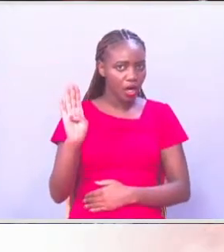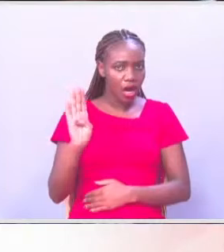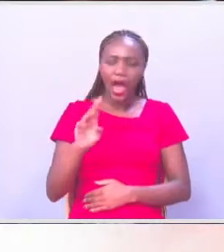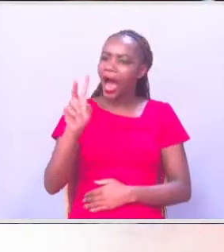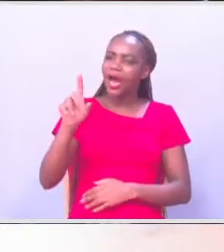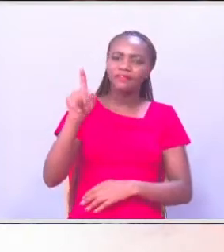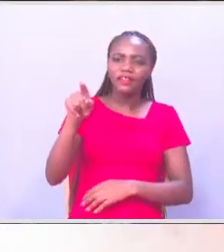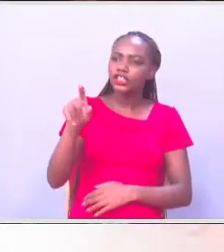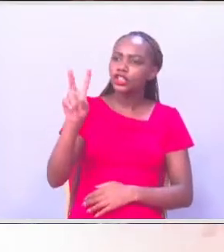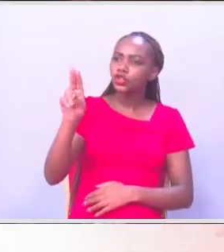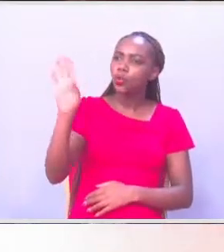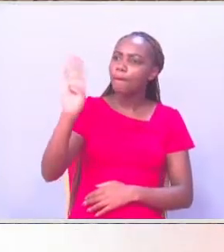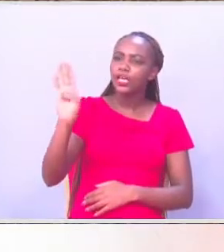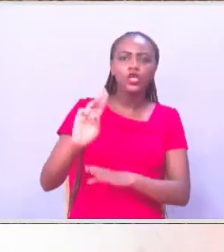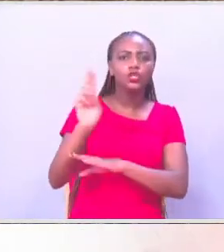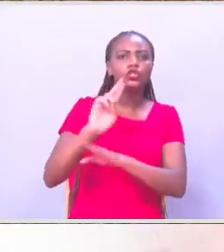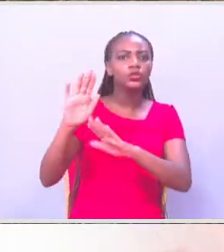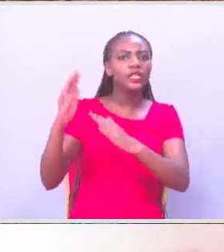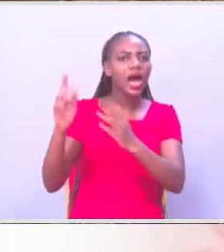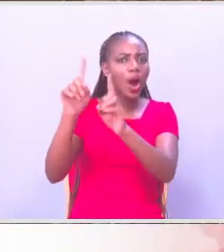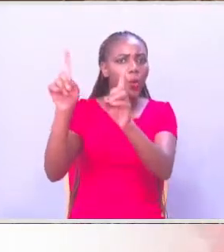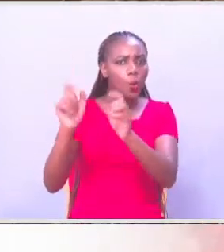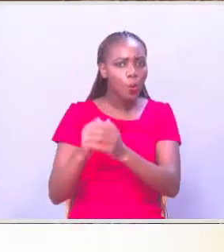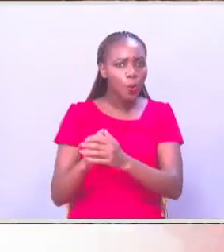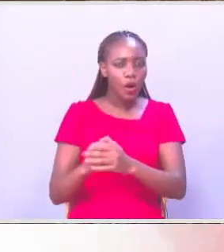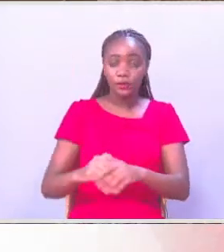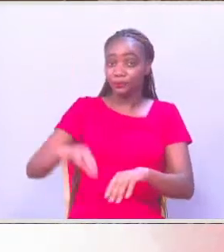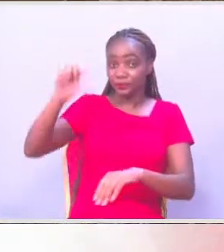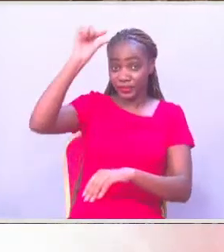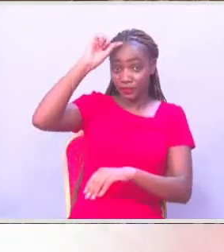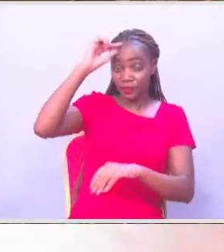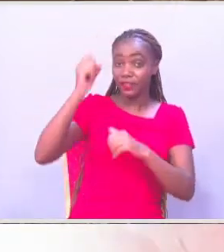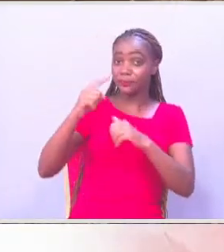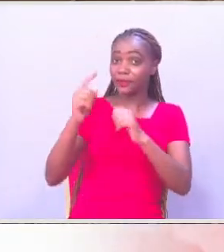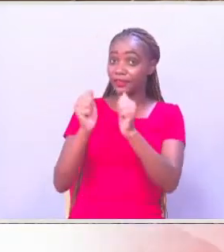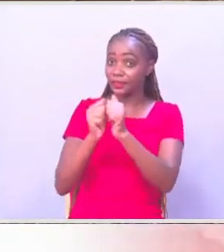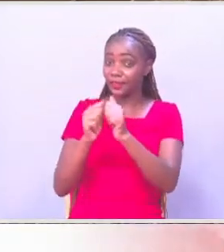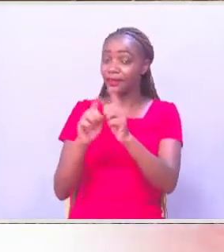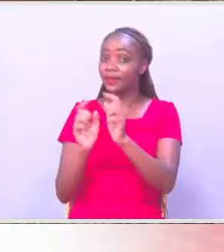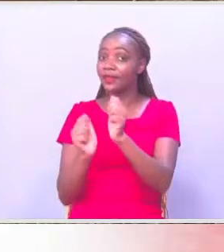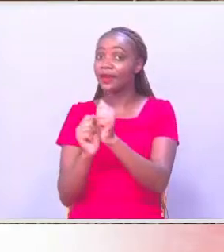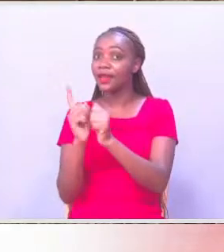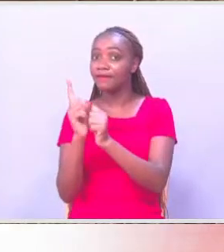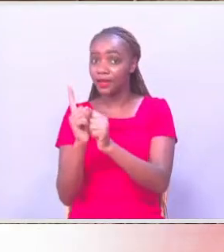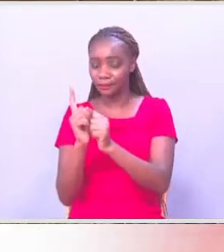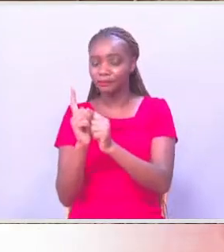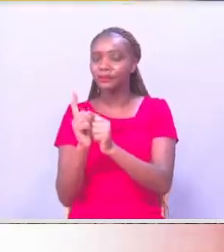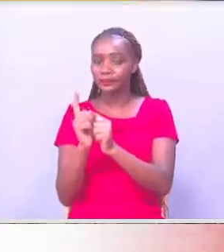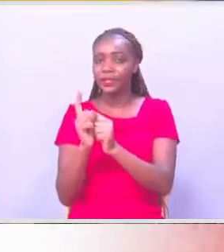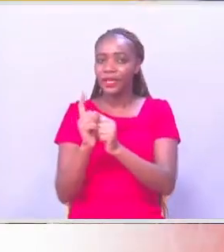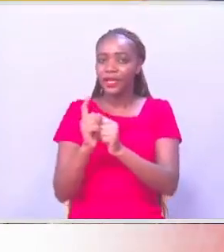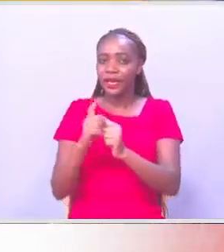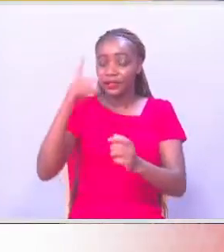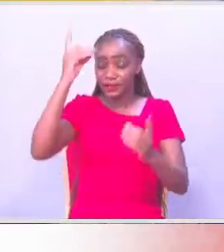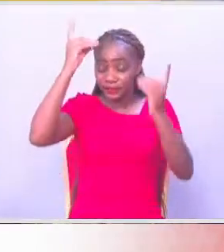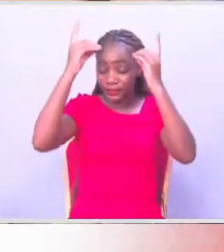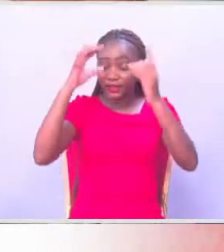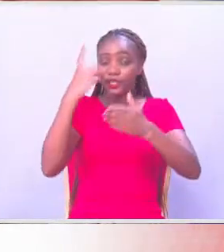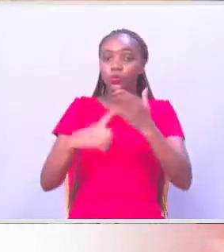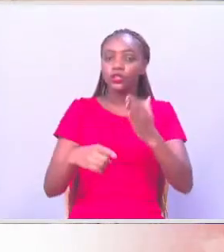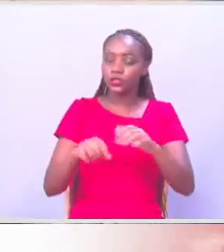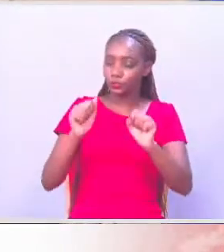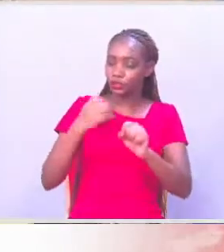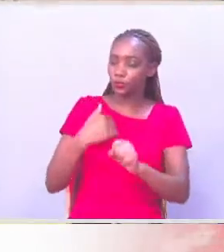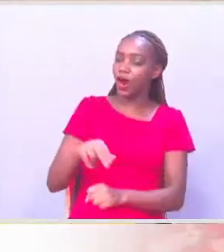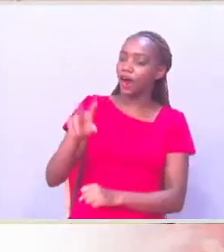billion is not seen on the ground. The government had, in the months of October and November, set aside 2.4 billion Kenya